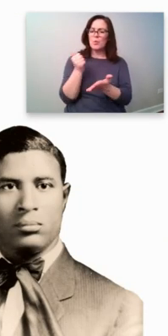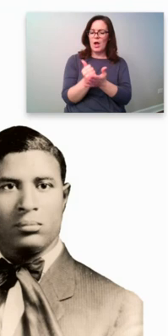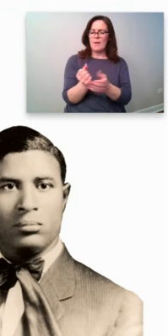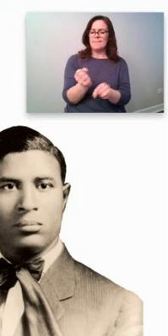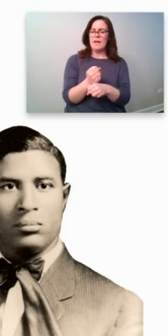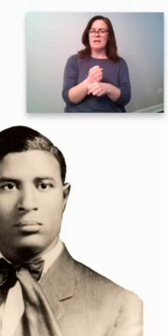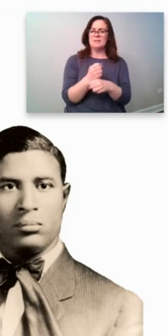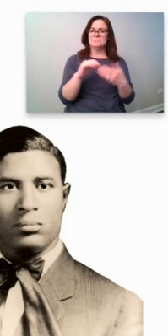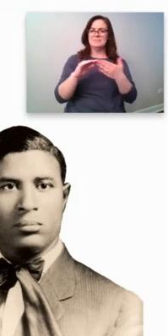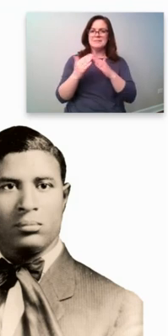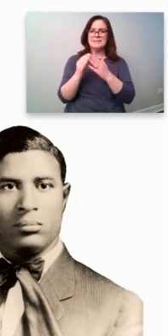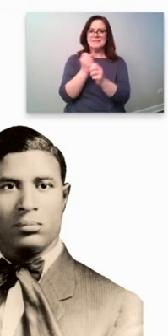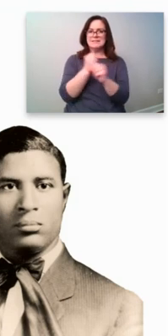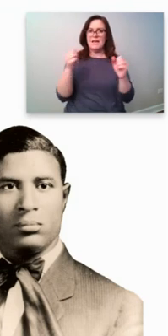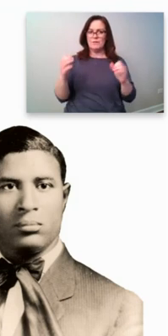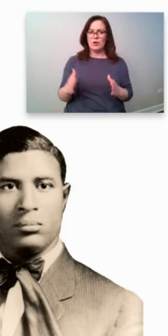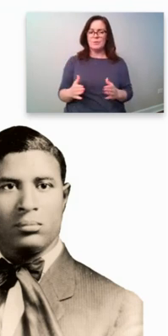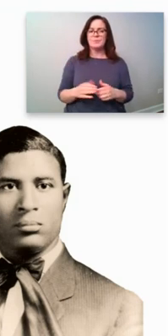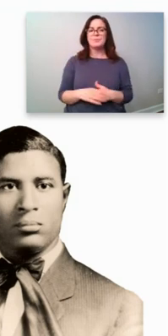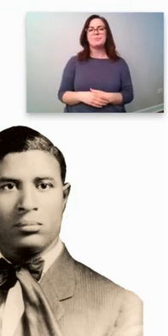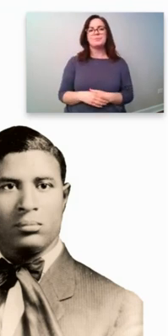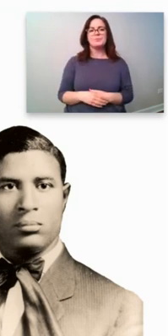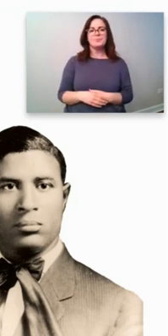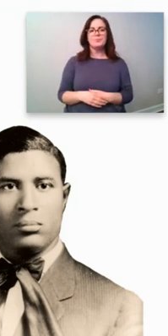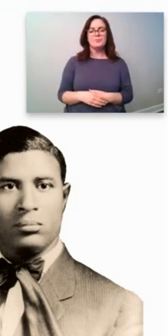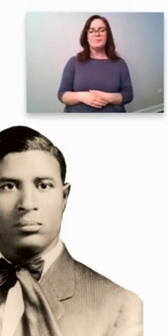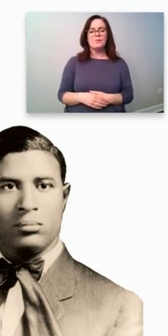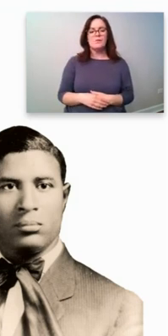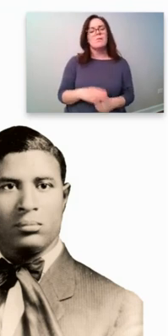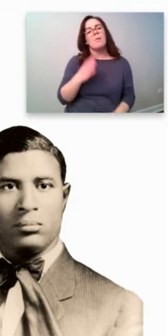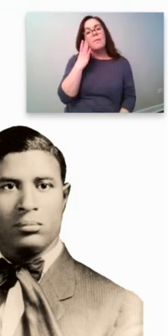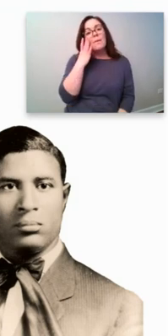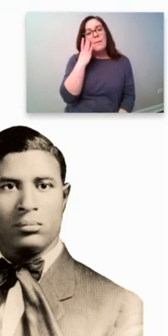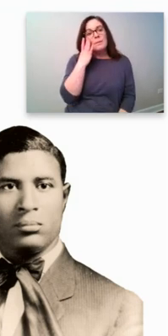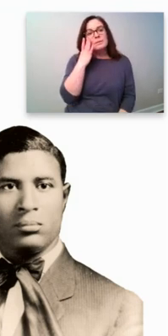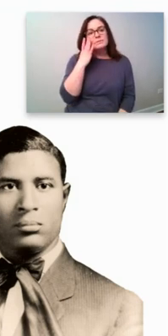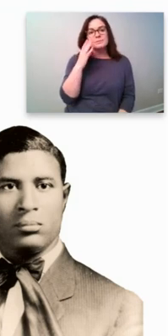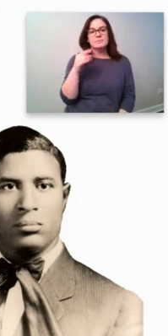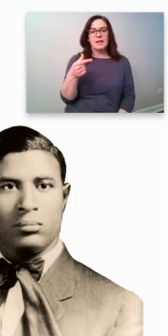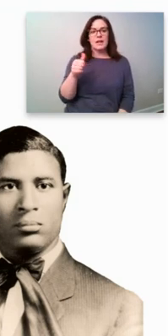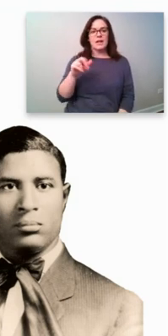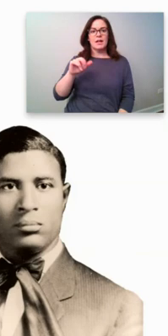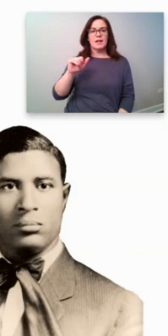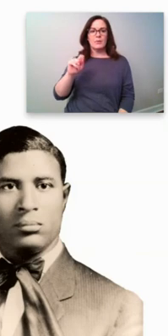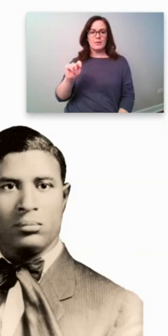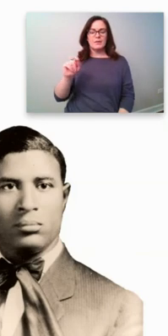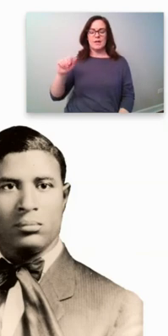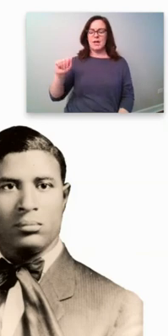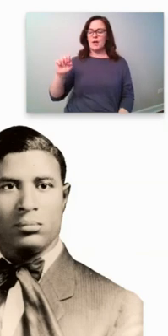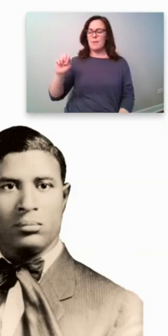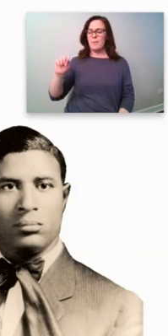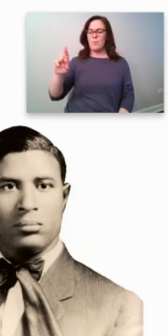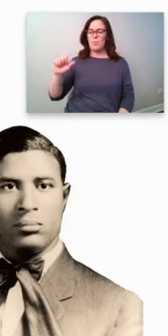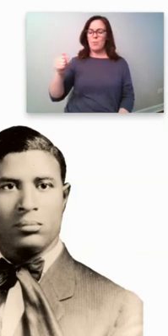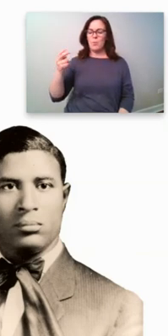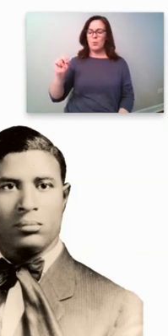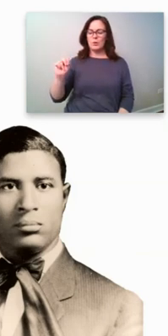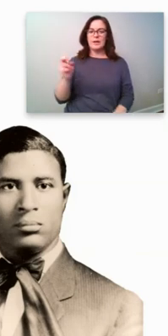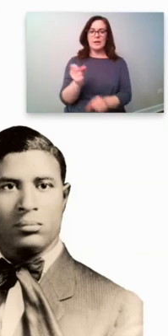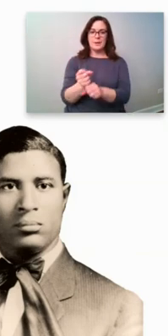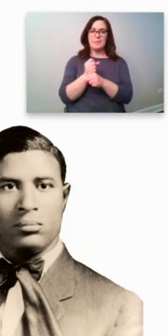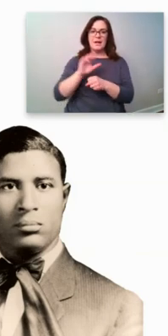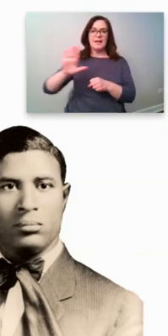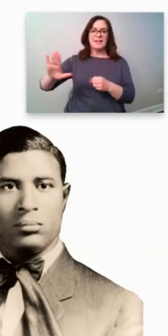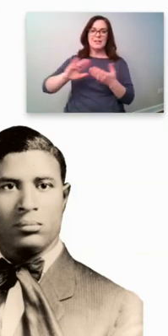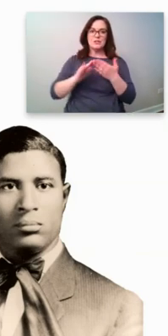Garrett A. Morgan made his community safer. Garrett A. Morgan lived from 1877